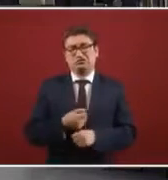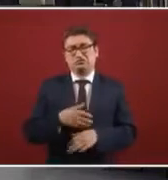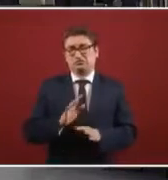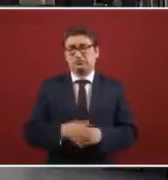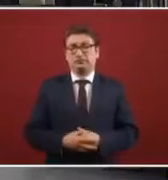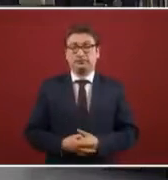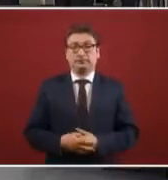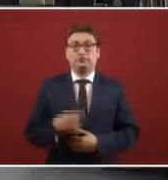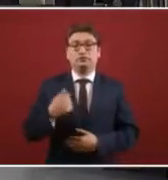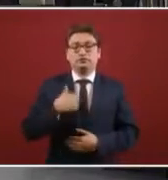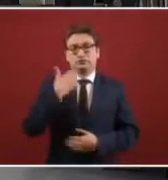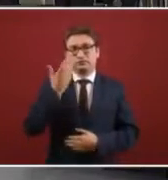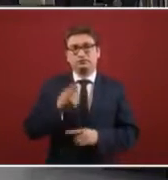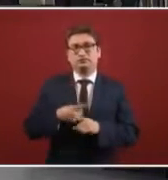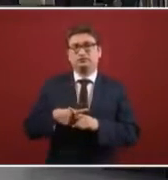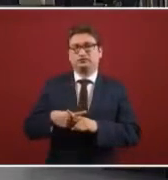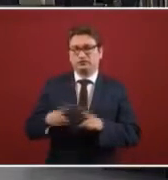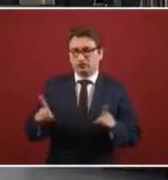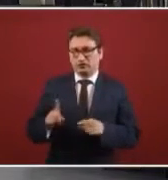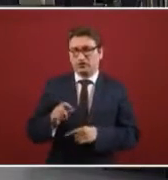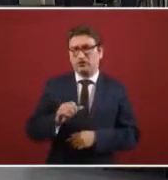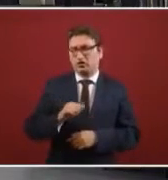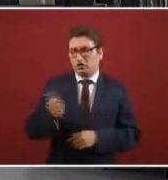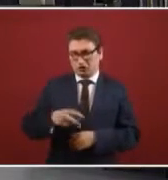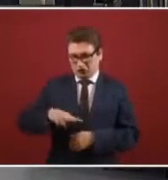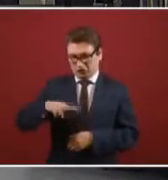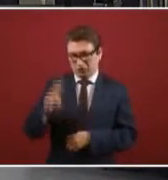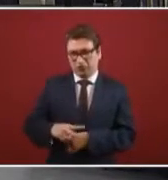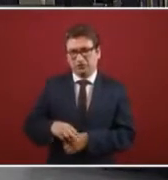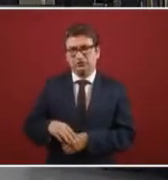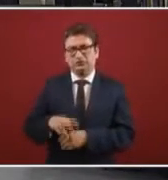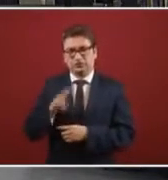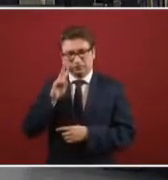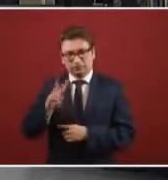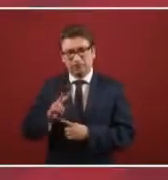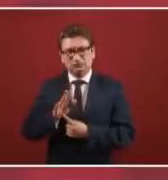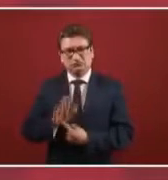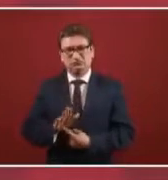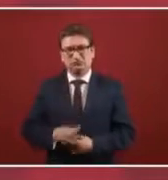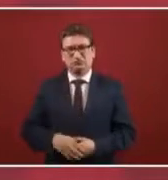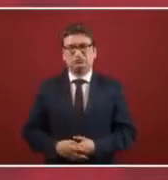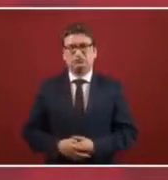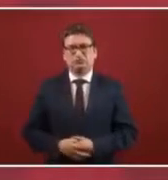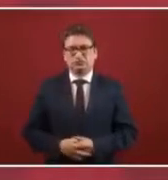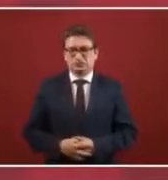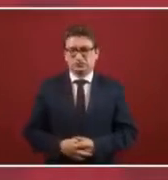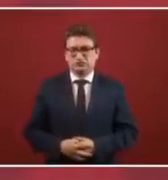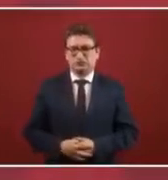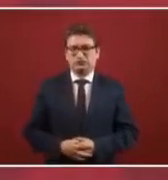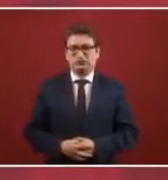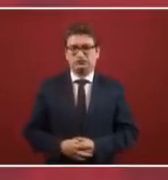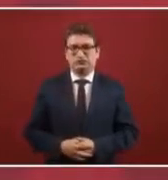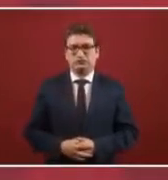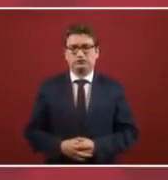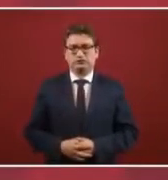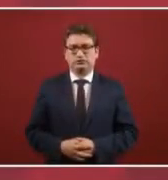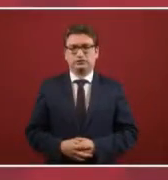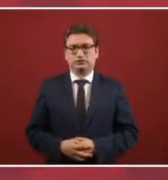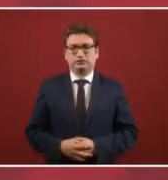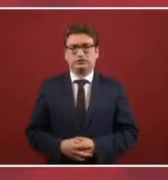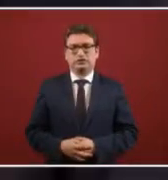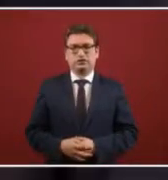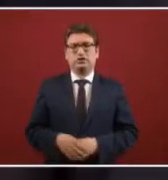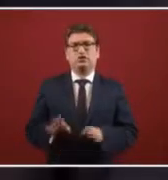for so much time. I want the other La part. otra realidad I want the other reality de cómo of how con